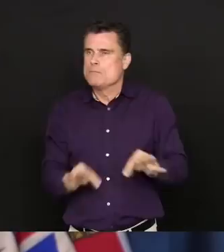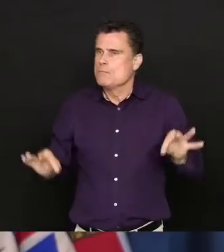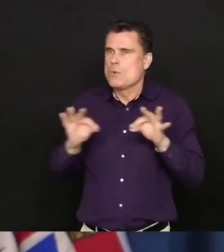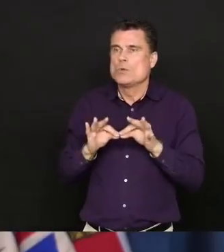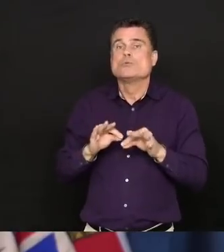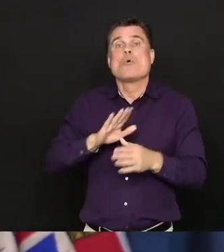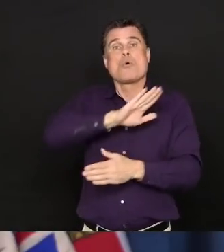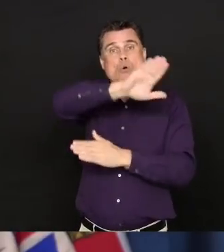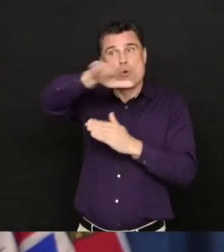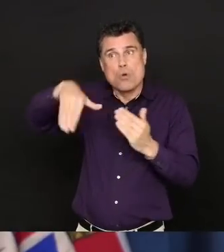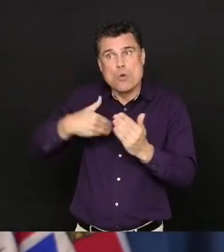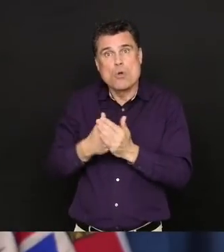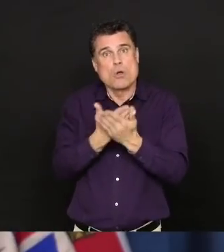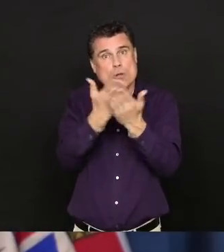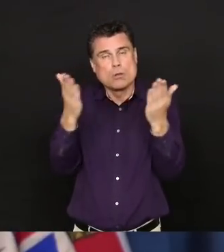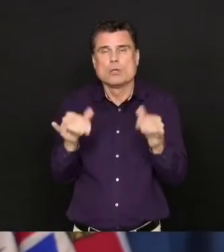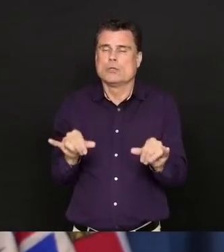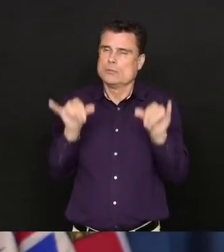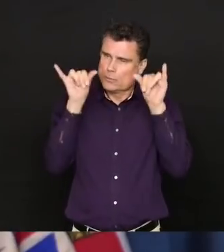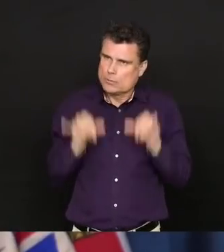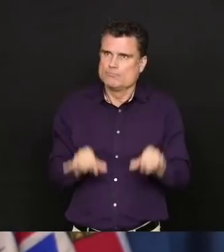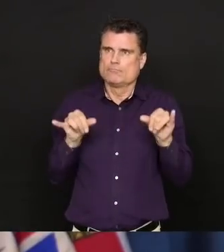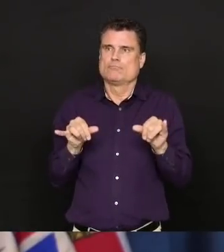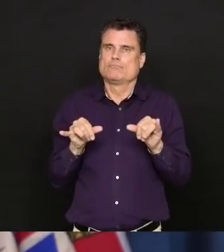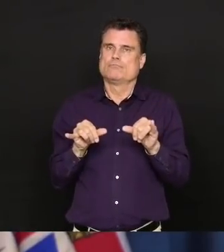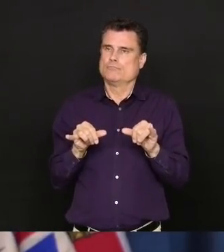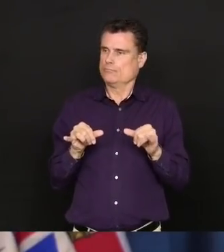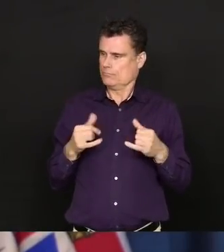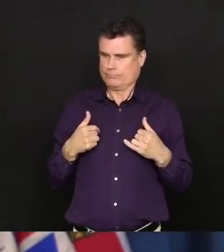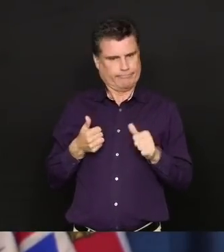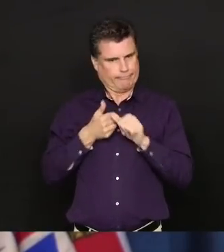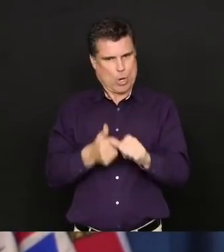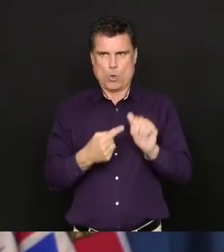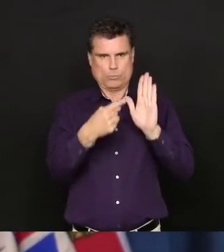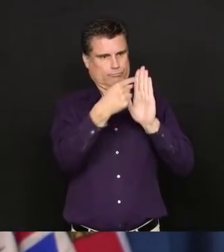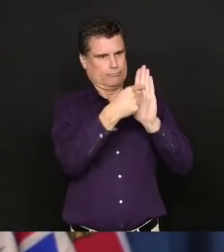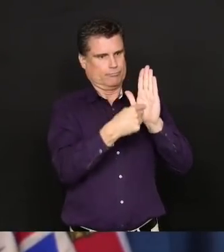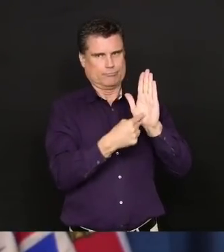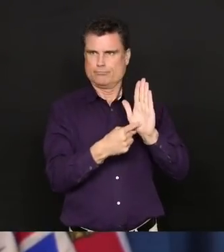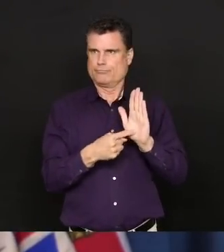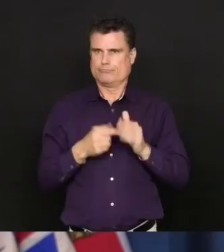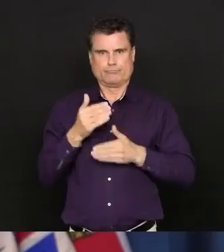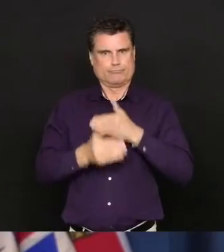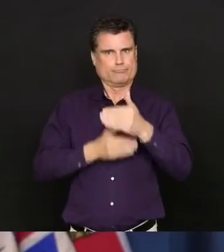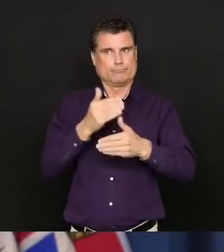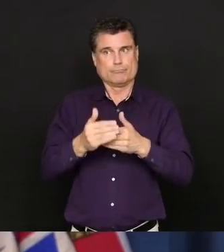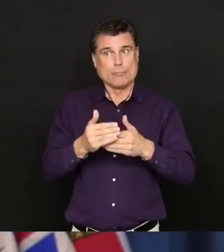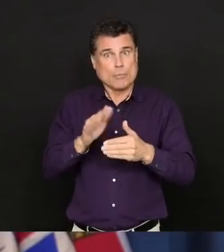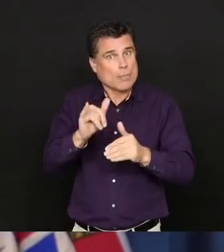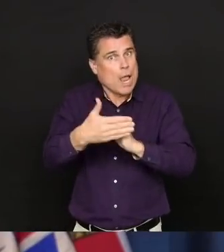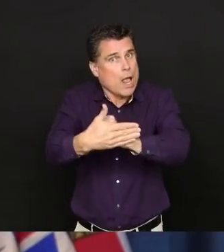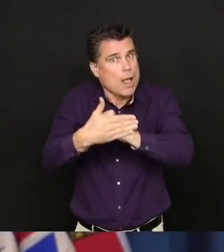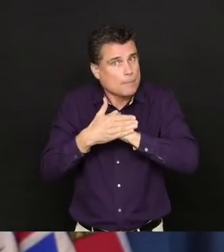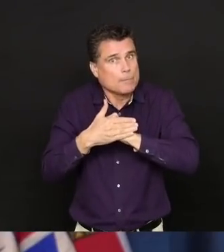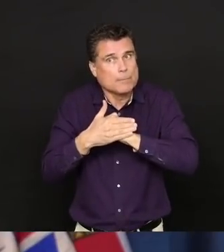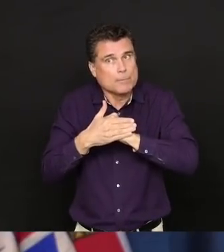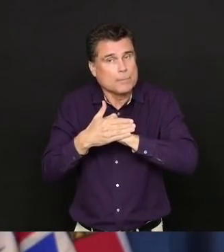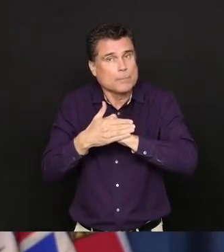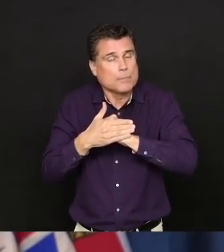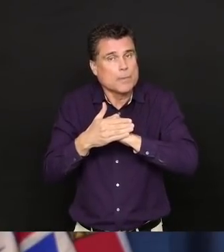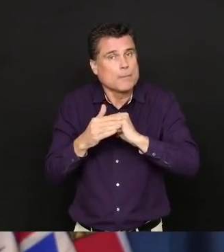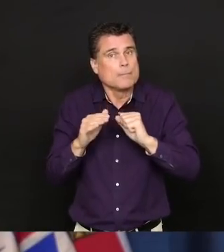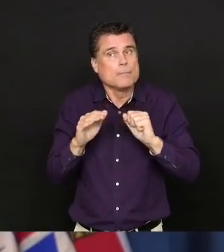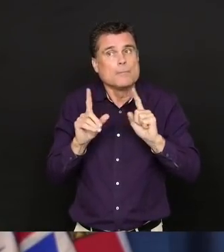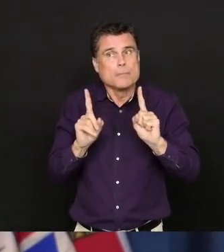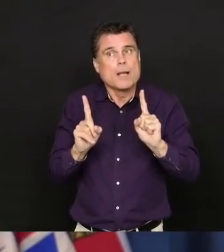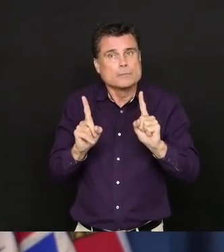it's working, it's helping, it's making a difference for our healthcare system and for our communities right now. So before we